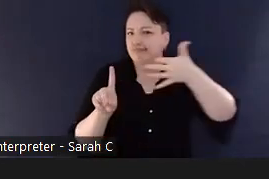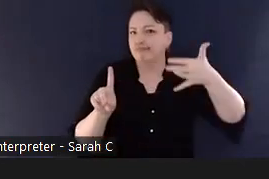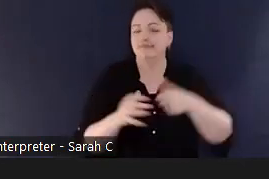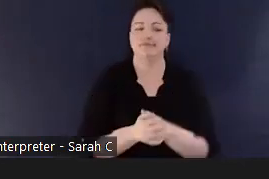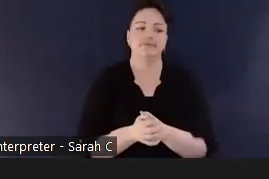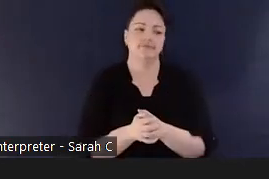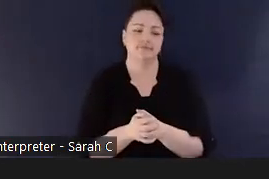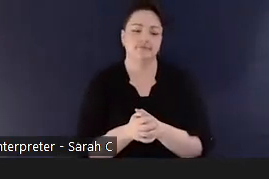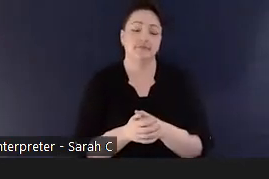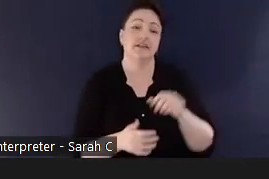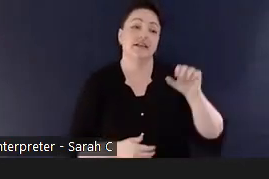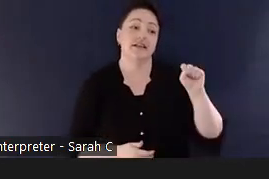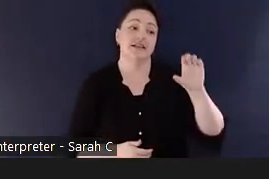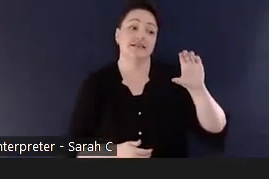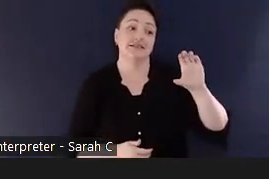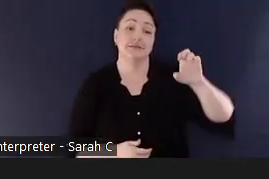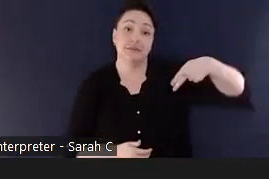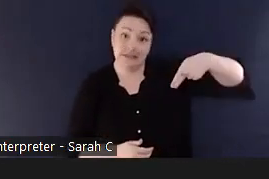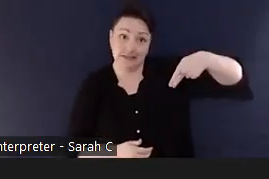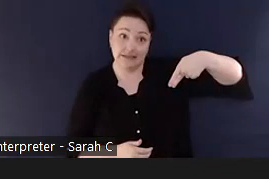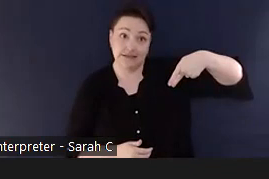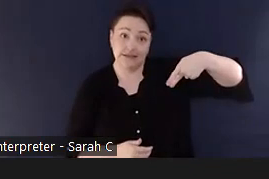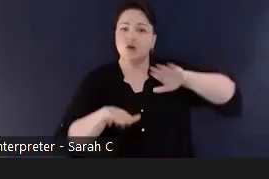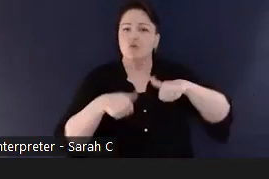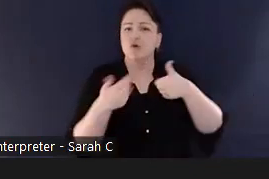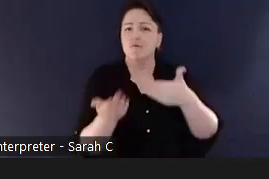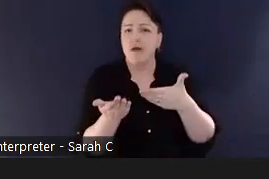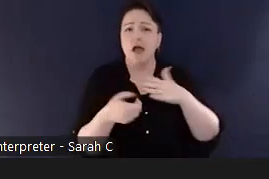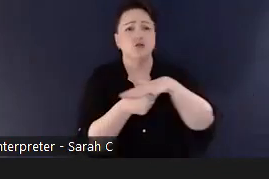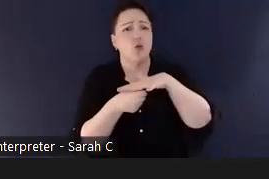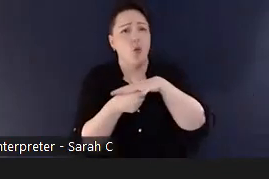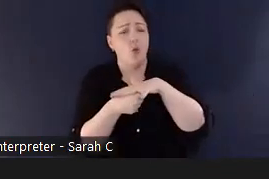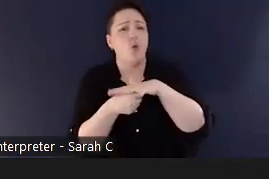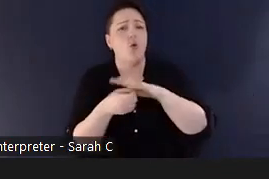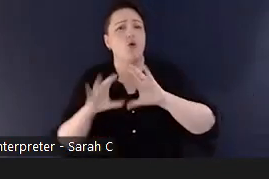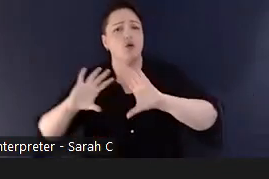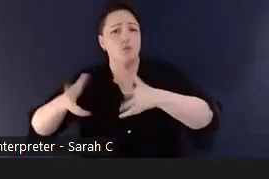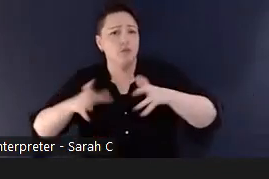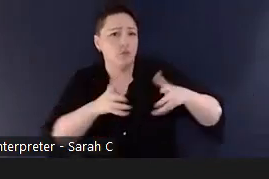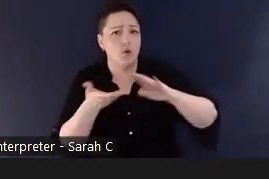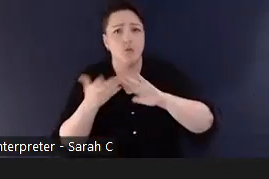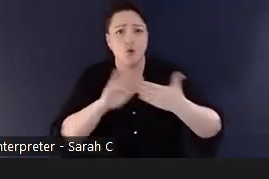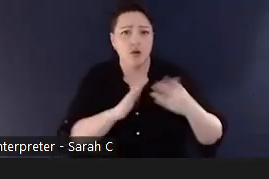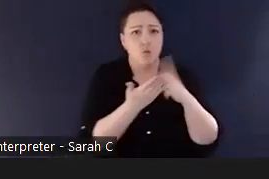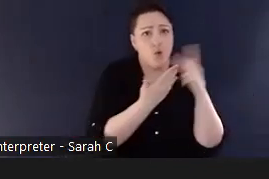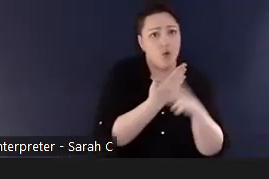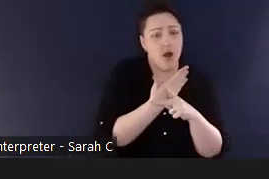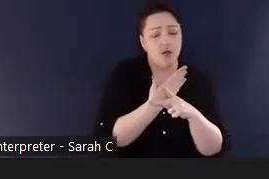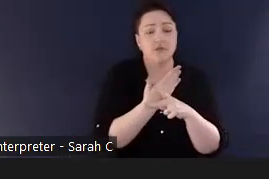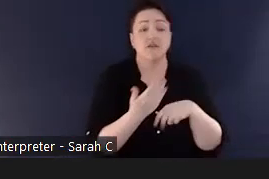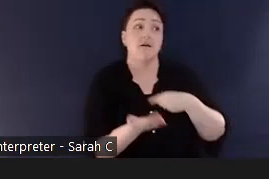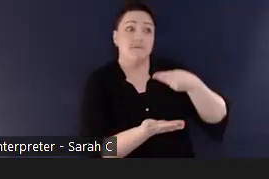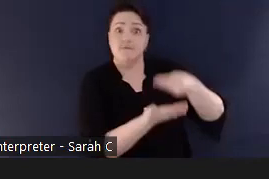provides local agencies and partners with opportunities to access funding to meet the needs of